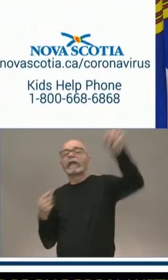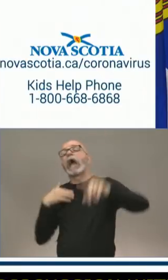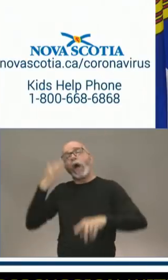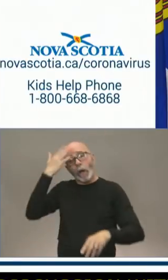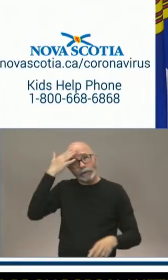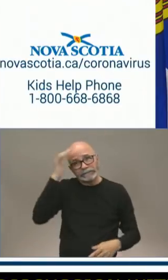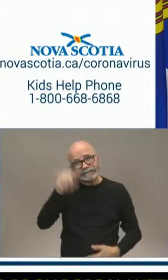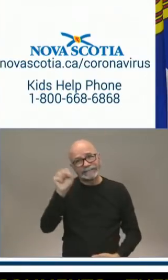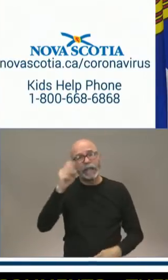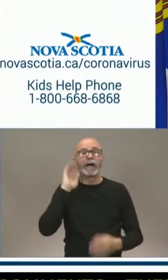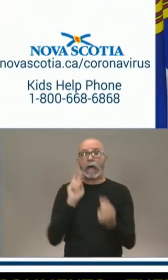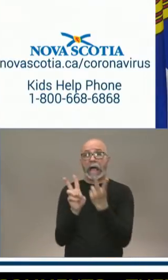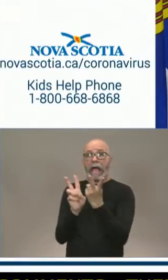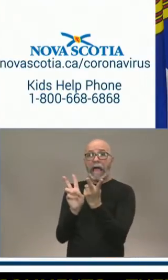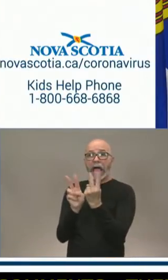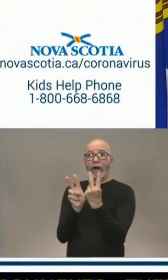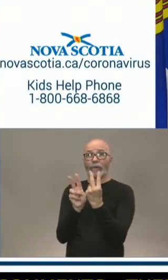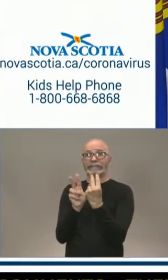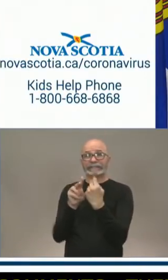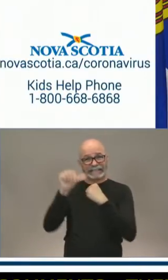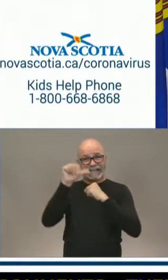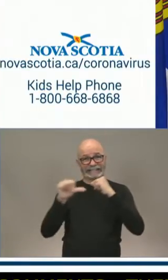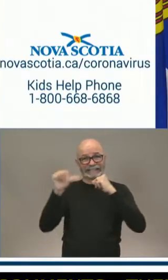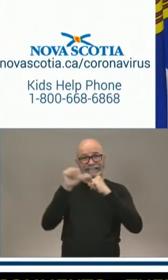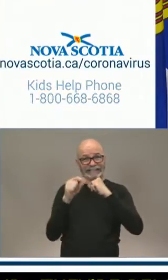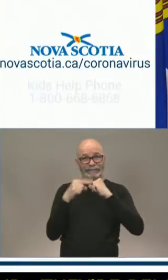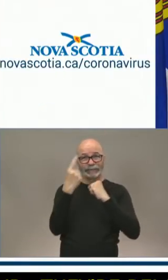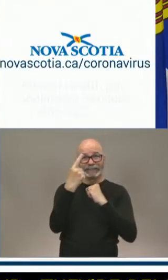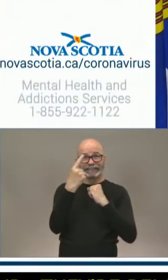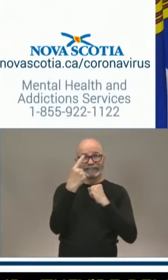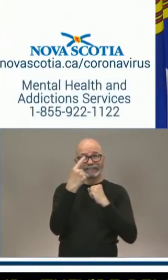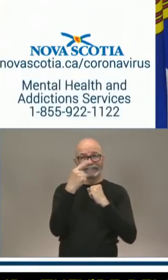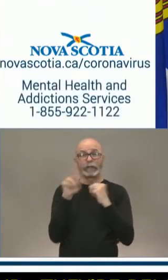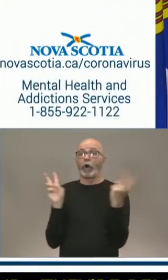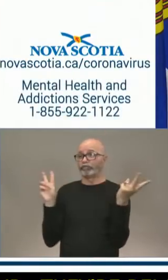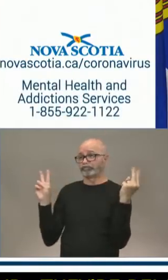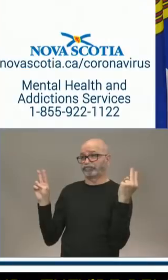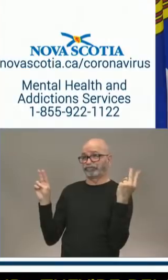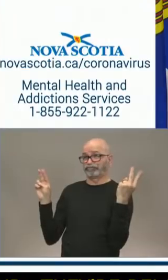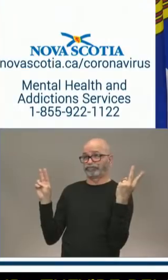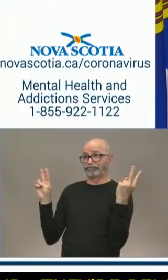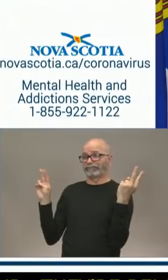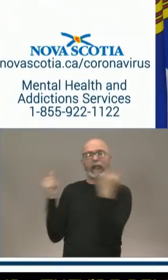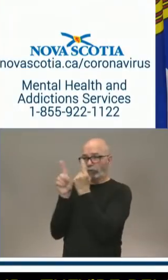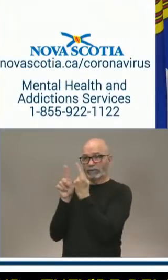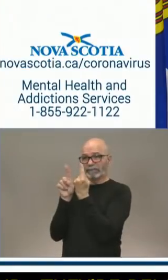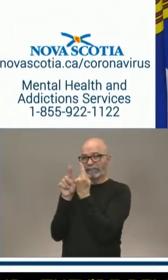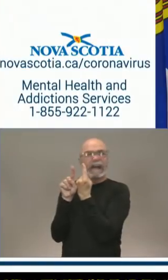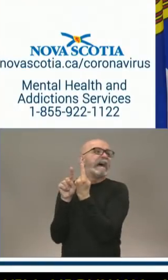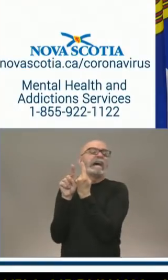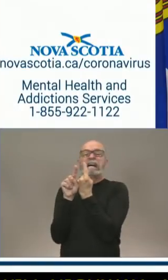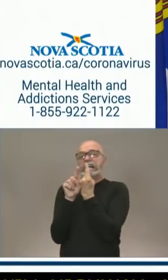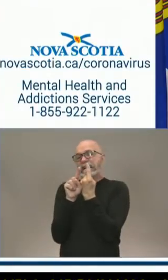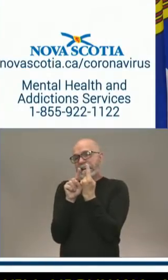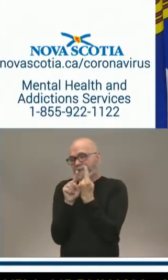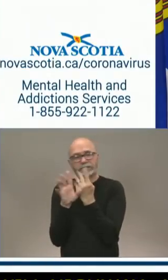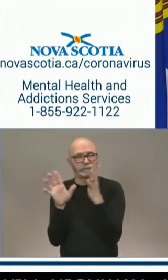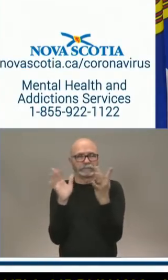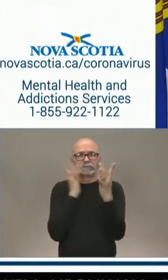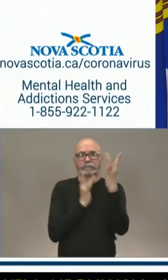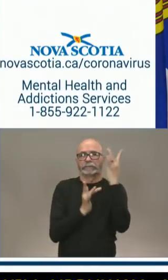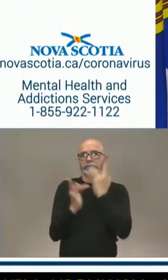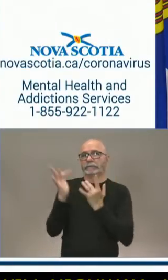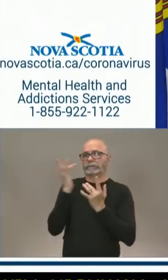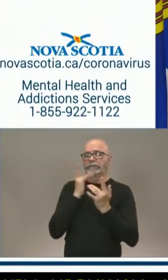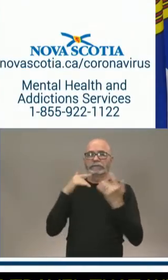may know, my wife's from Antigonish. I travel that highway quite a bit. So we'll be looking at solutions and trying to find a way to make sure that